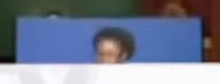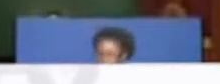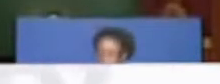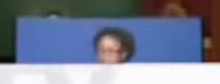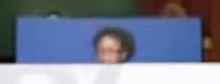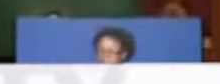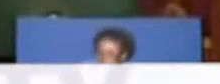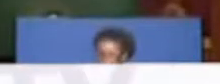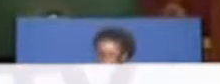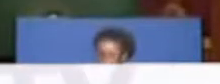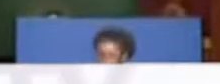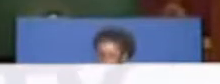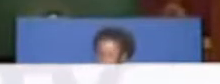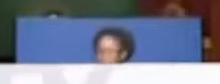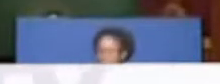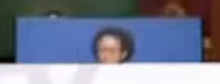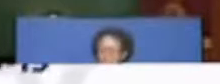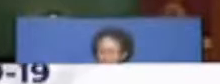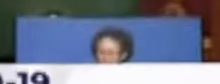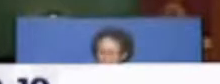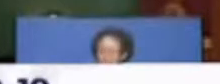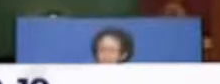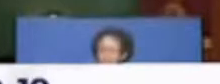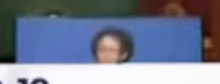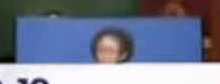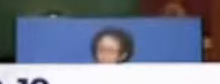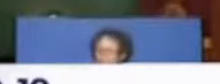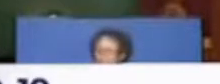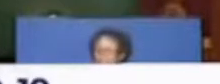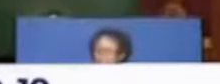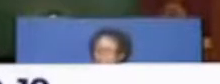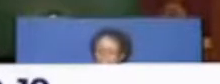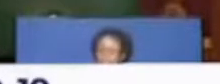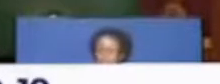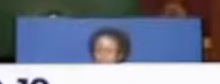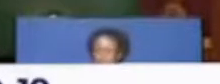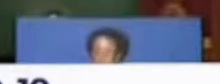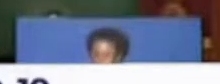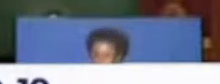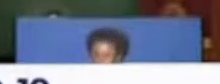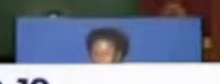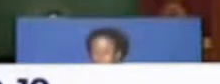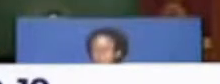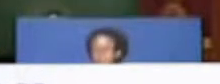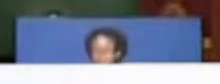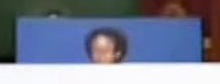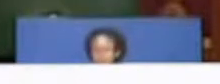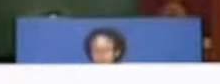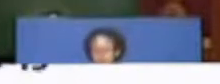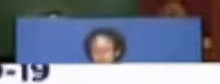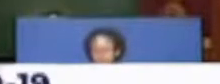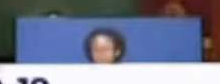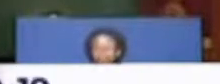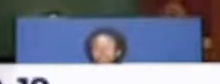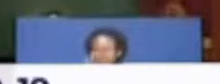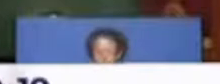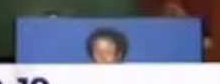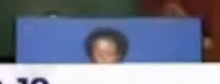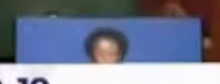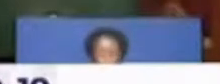Program, targeting the construction of 10,000 classrooms. And I am most pleased to confirm to the nation that all